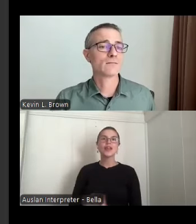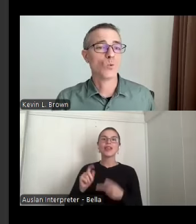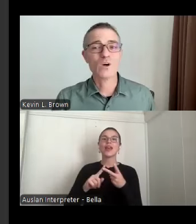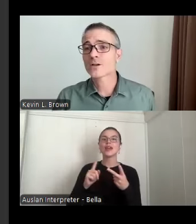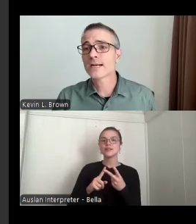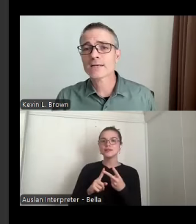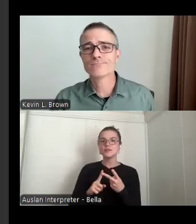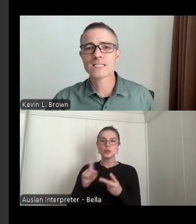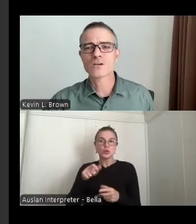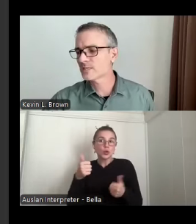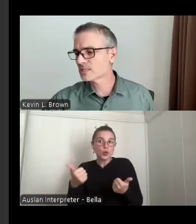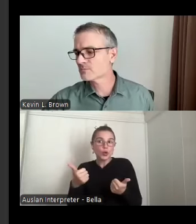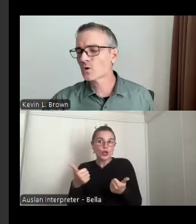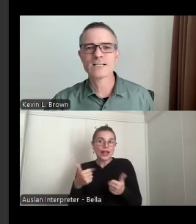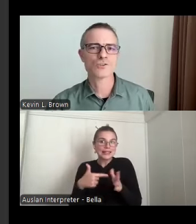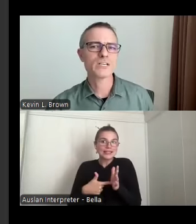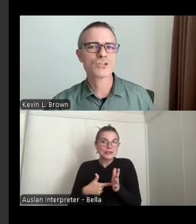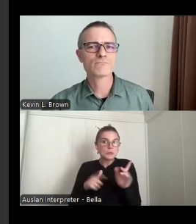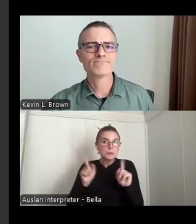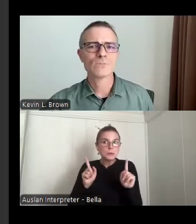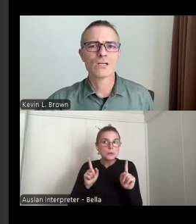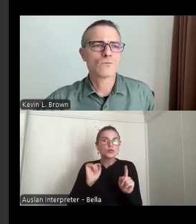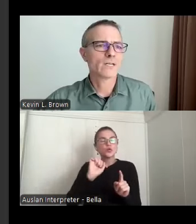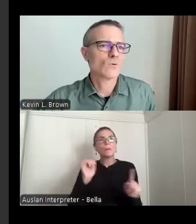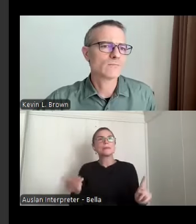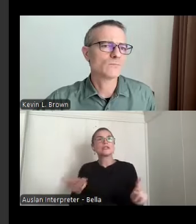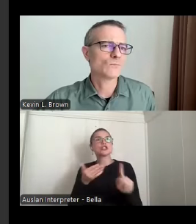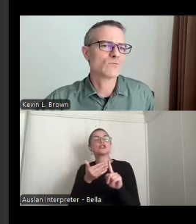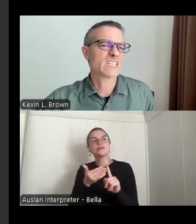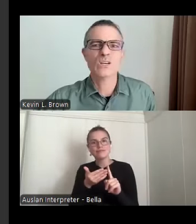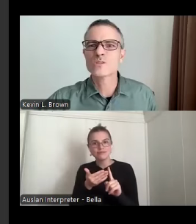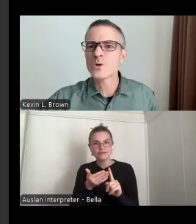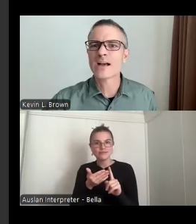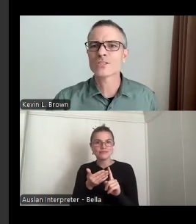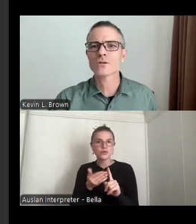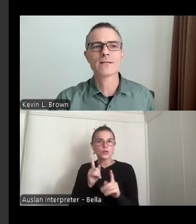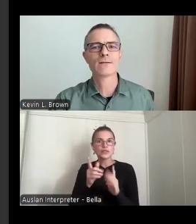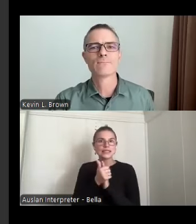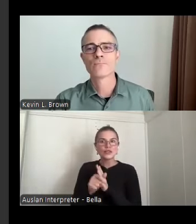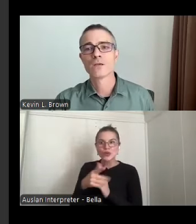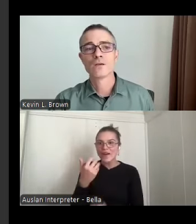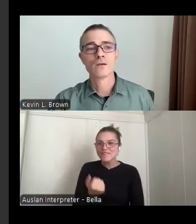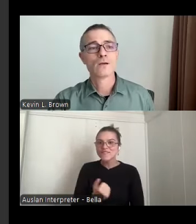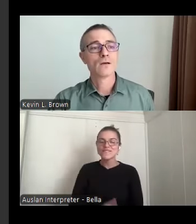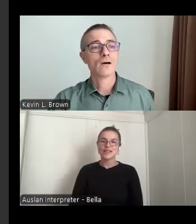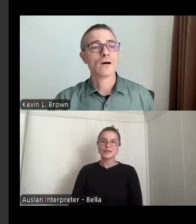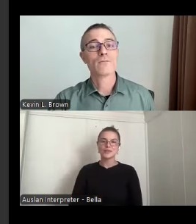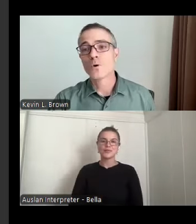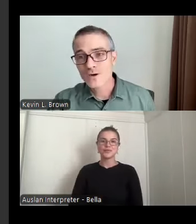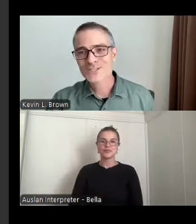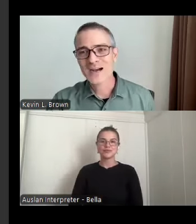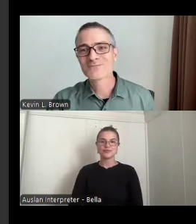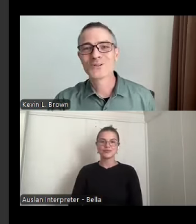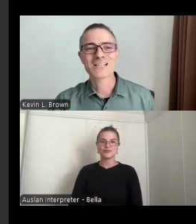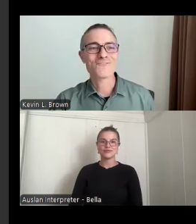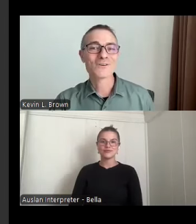at what you're good at. And so this is more or less your mission. What skills do you have internally? Of